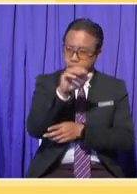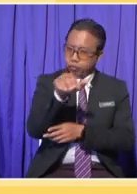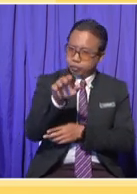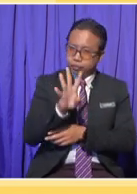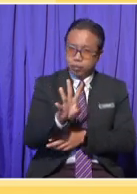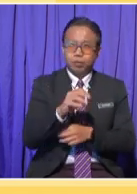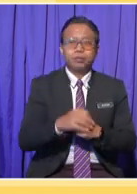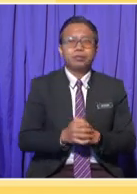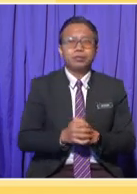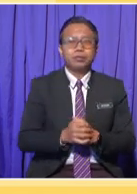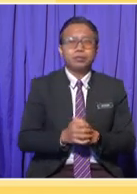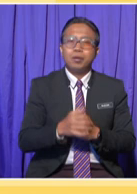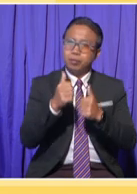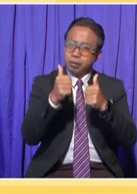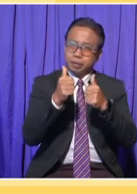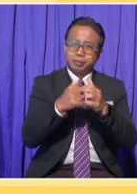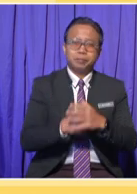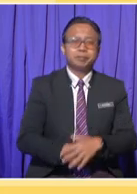1 and 2/4 or 6/4. Great.